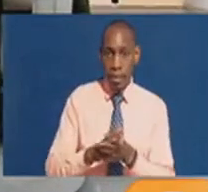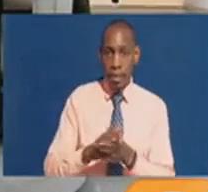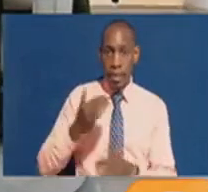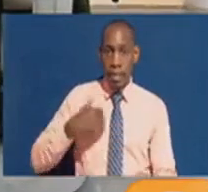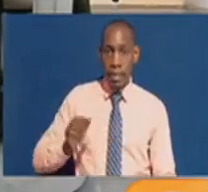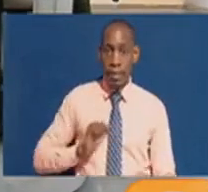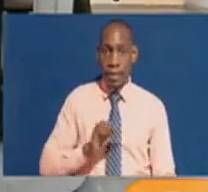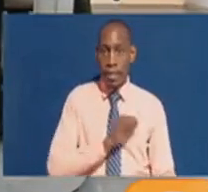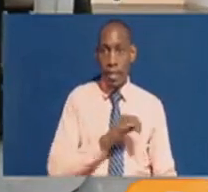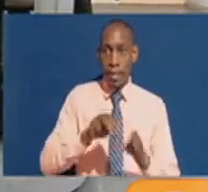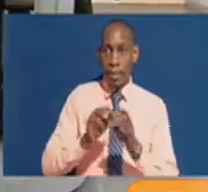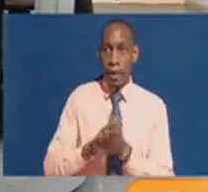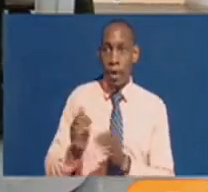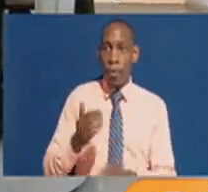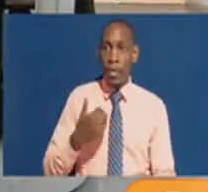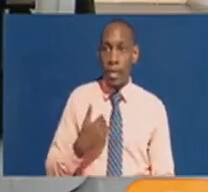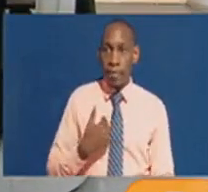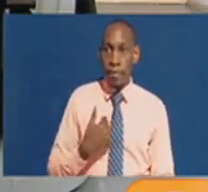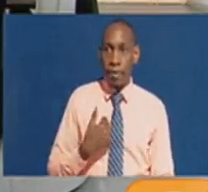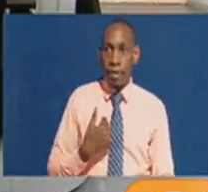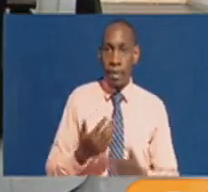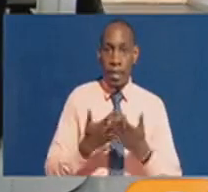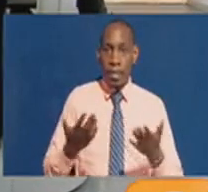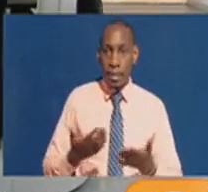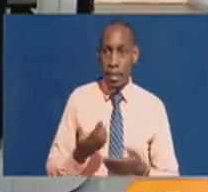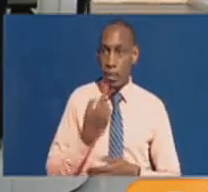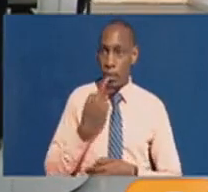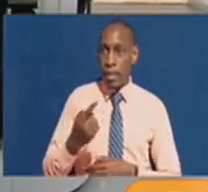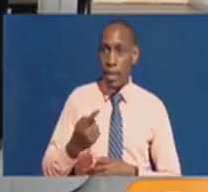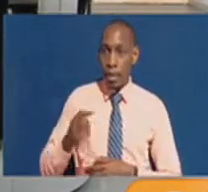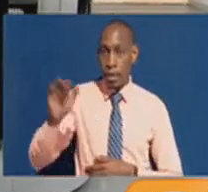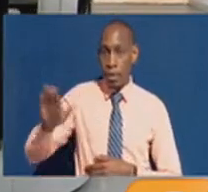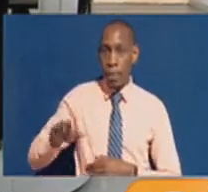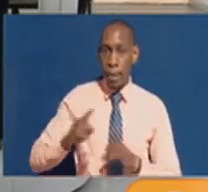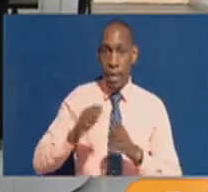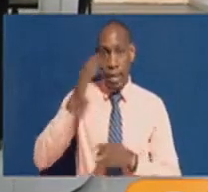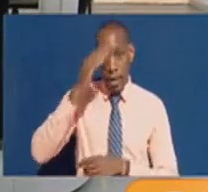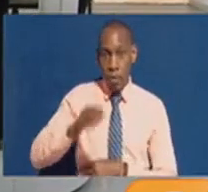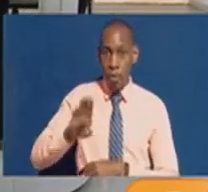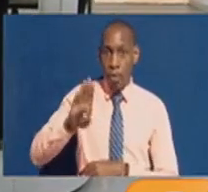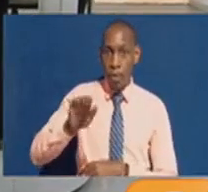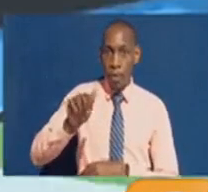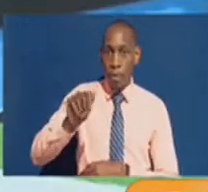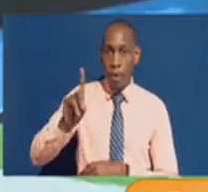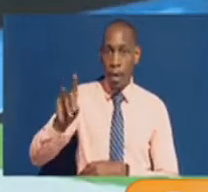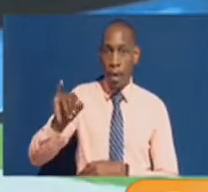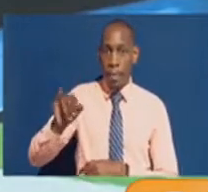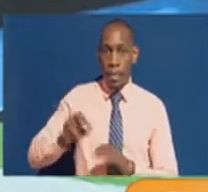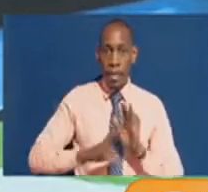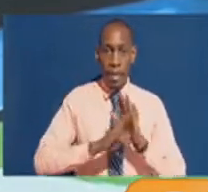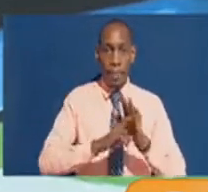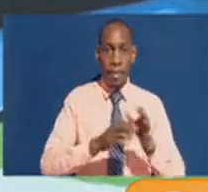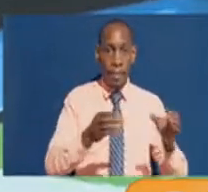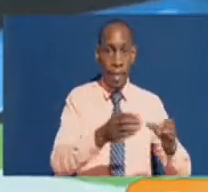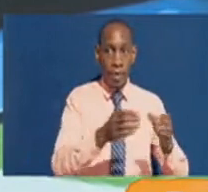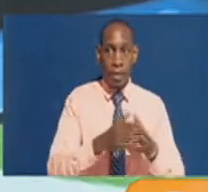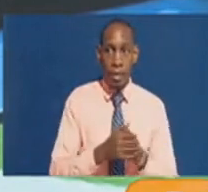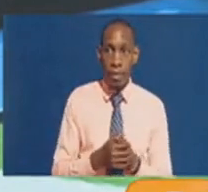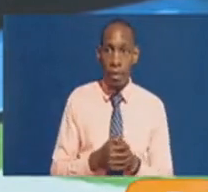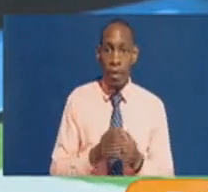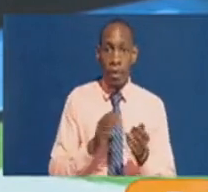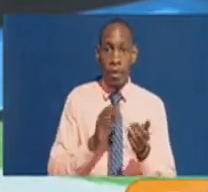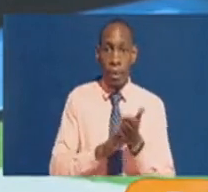have the opportunity to say the things that he wanted me to say on the floor. But I know that John Mbadi, and on behalf of the minority side, have made